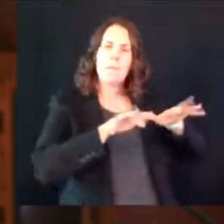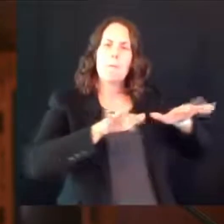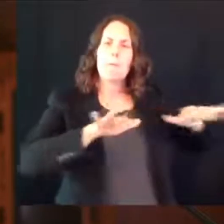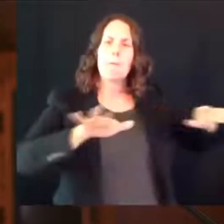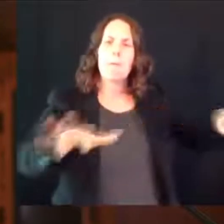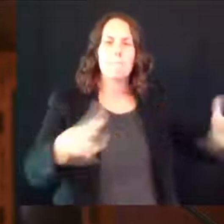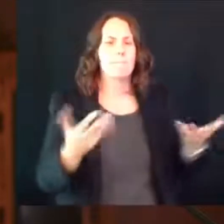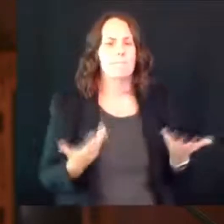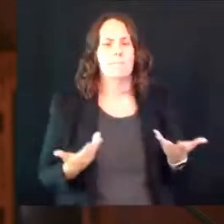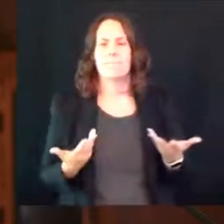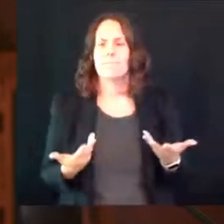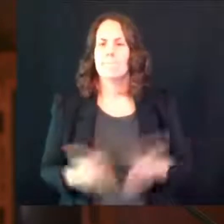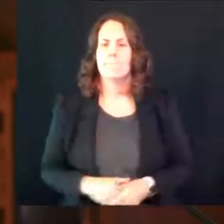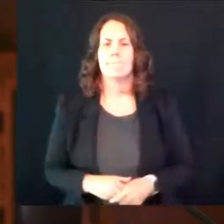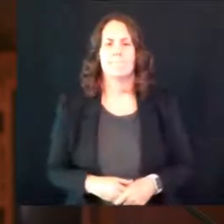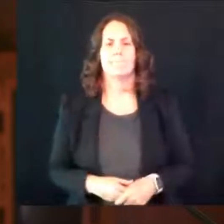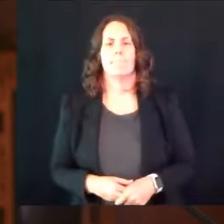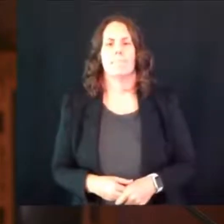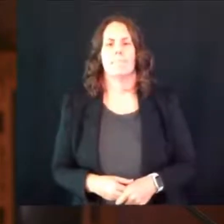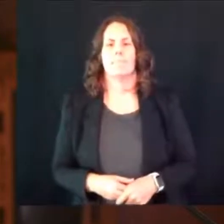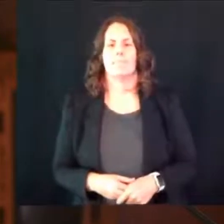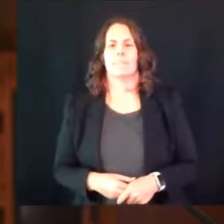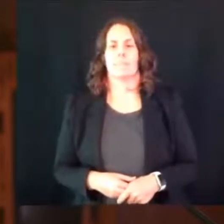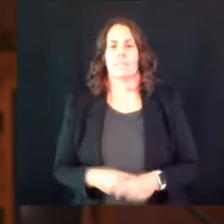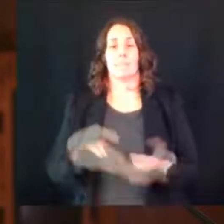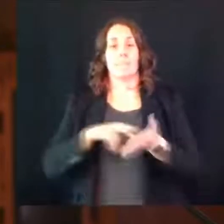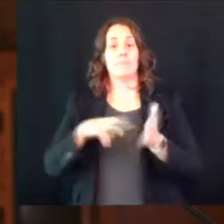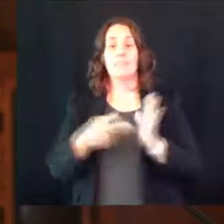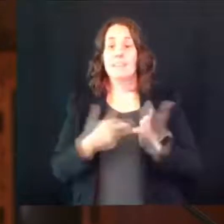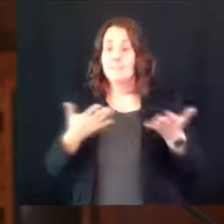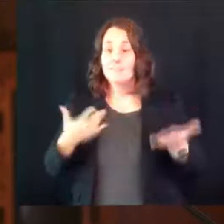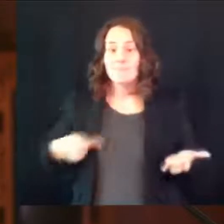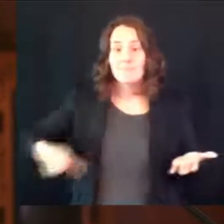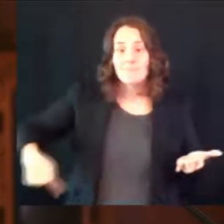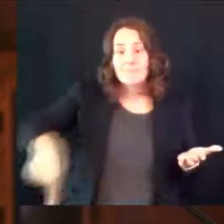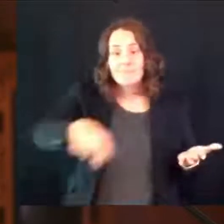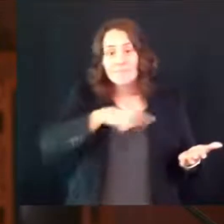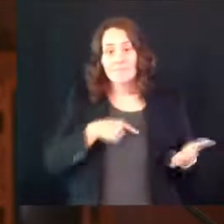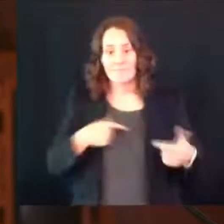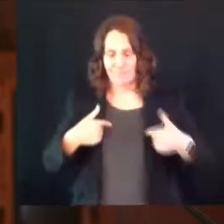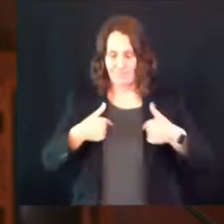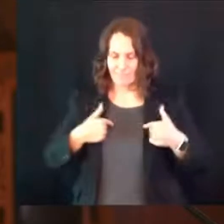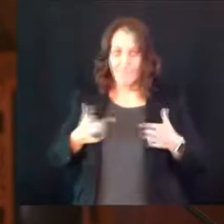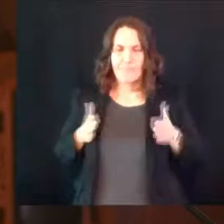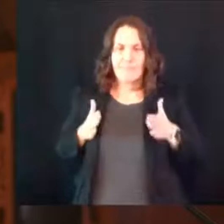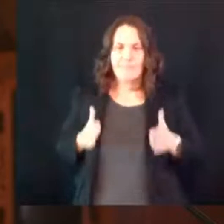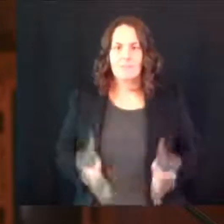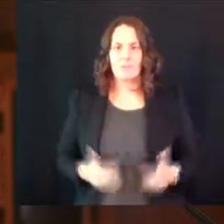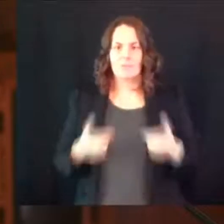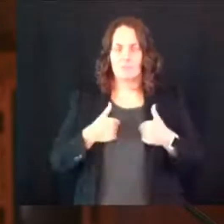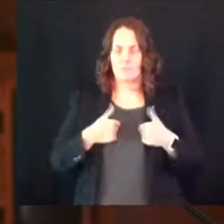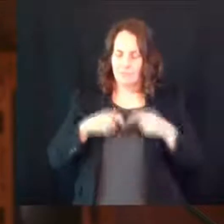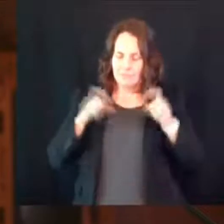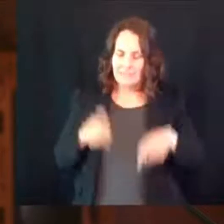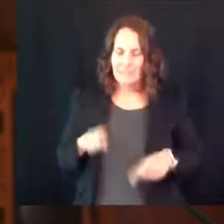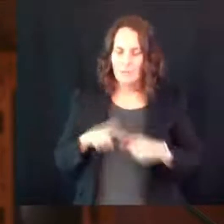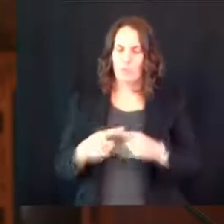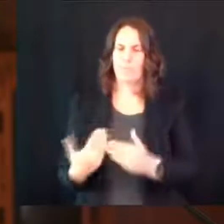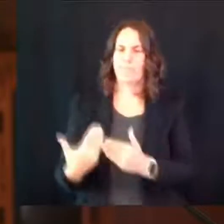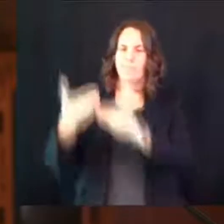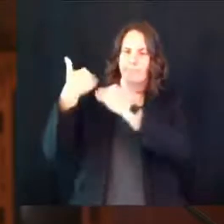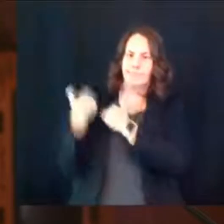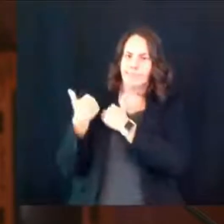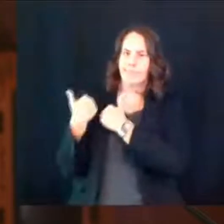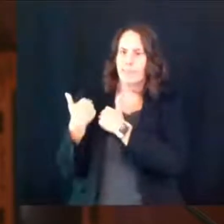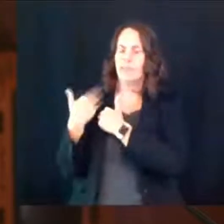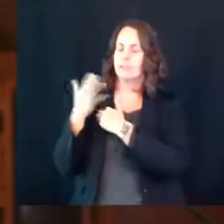to be compliant with the mask requirement, to follow this public gatherings restriction, and